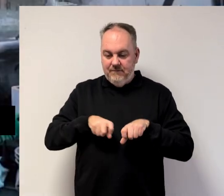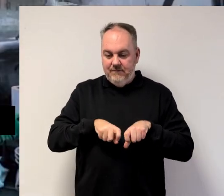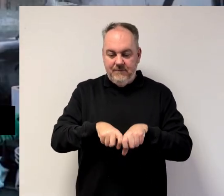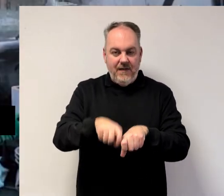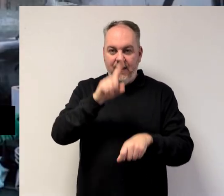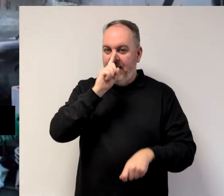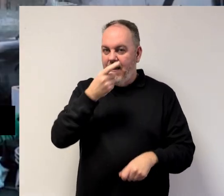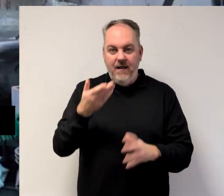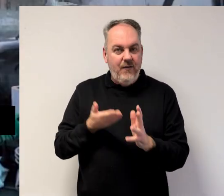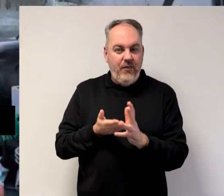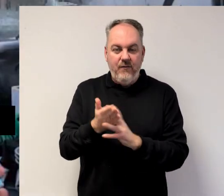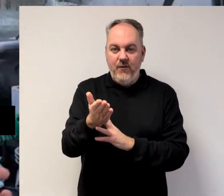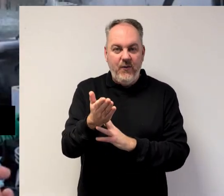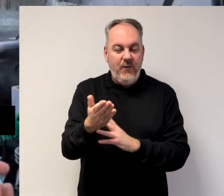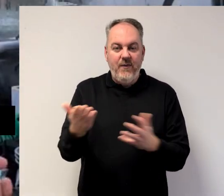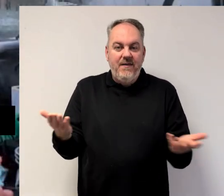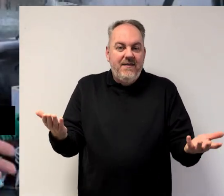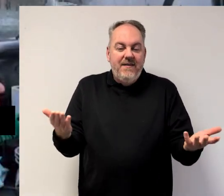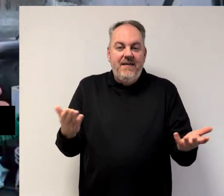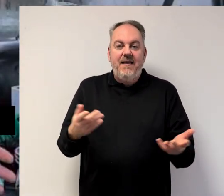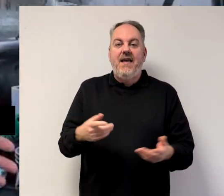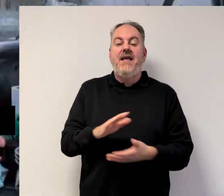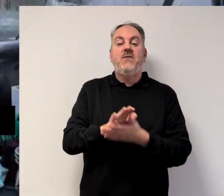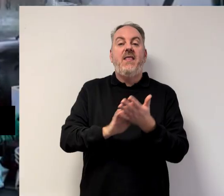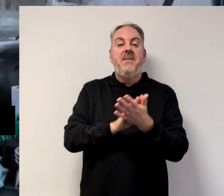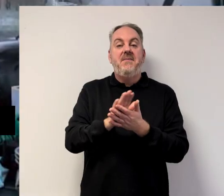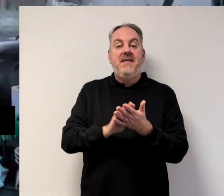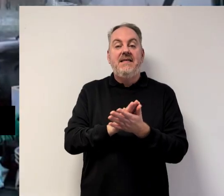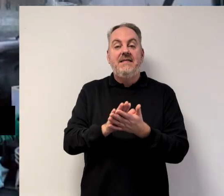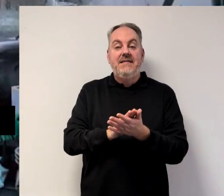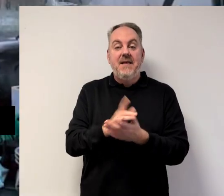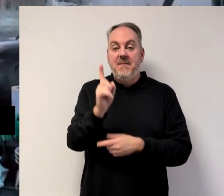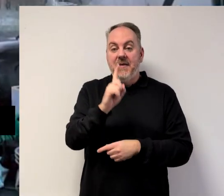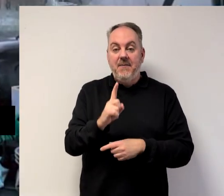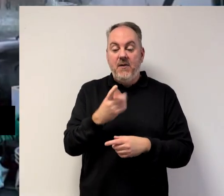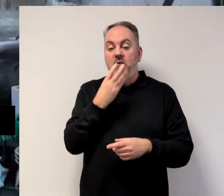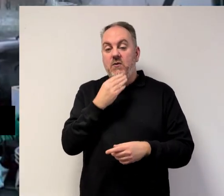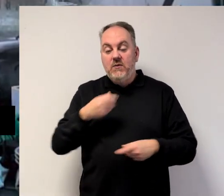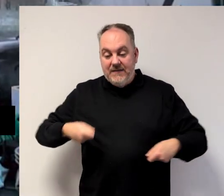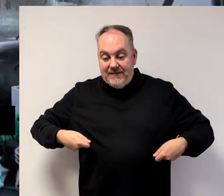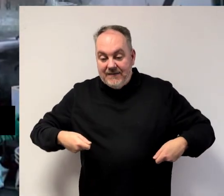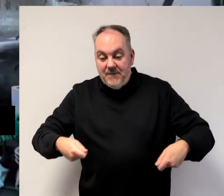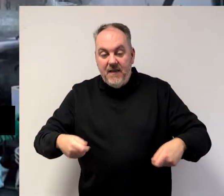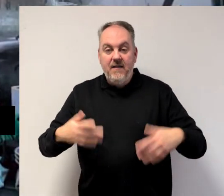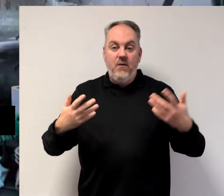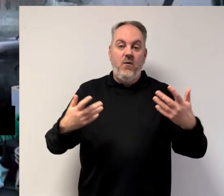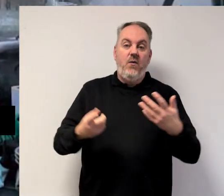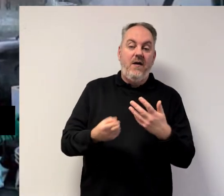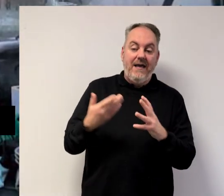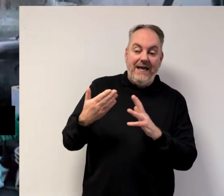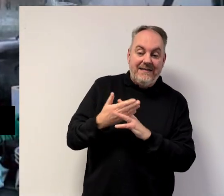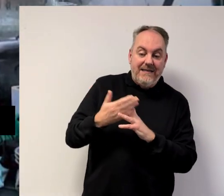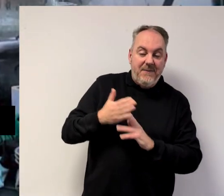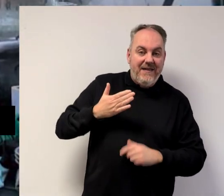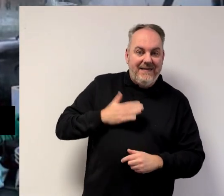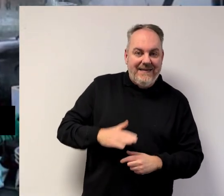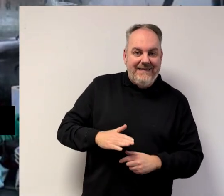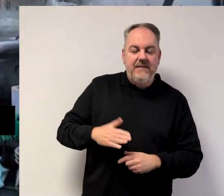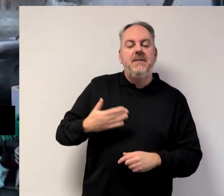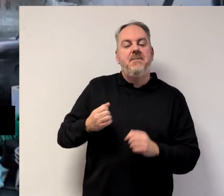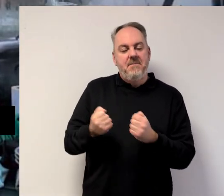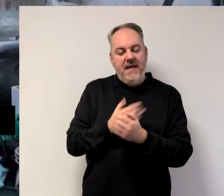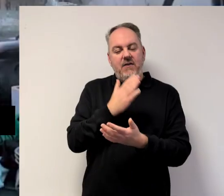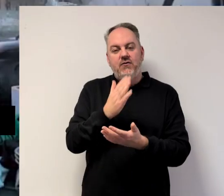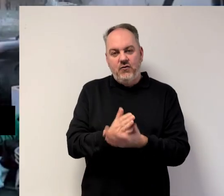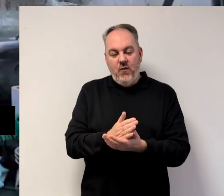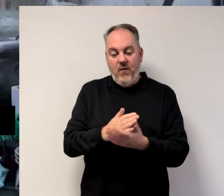up it. So the width of the path, level if you can. Whether